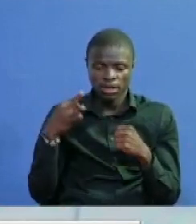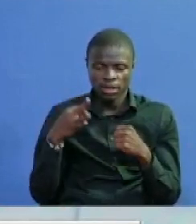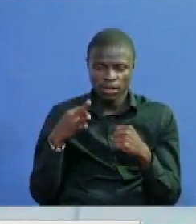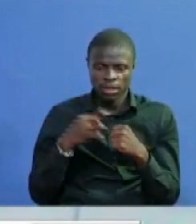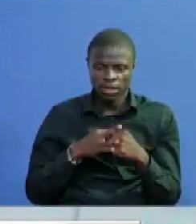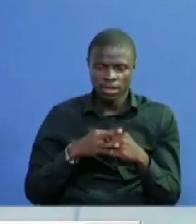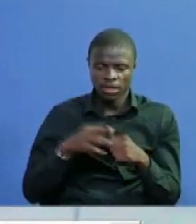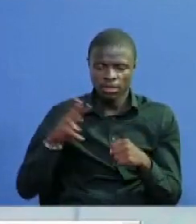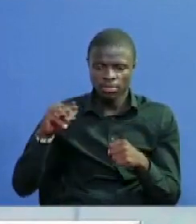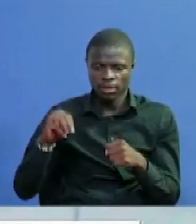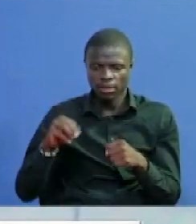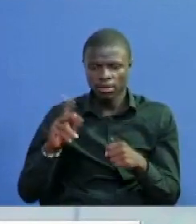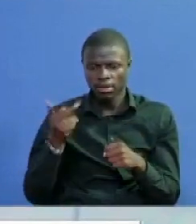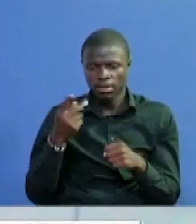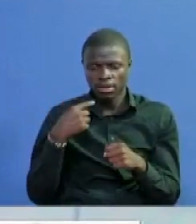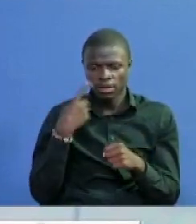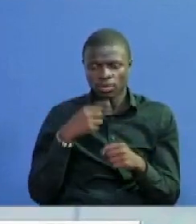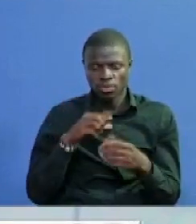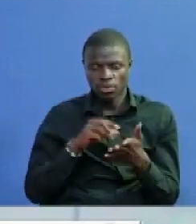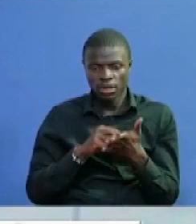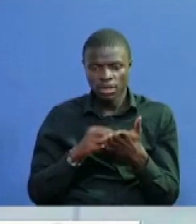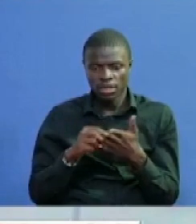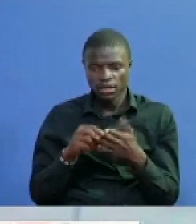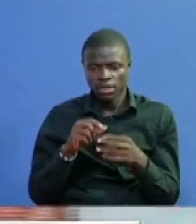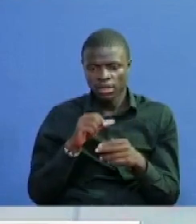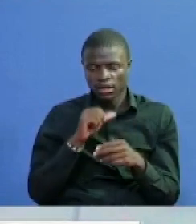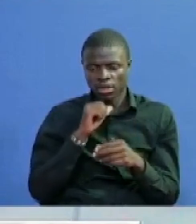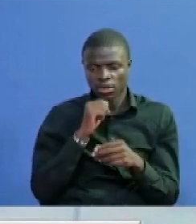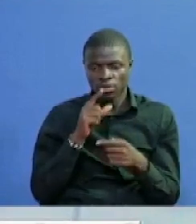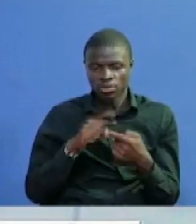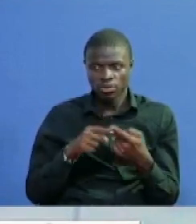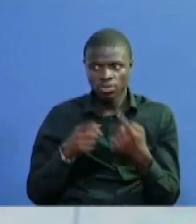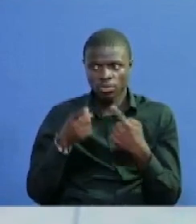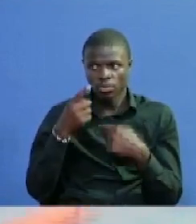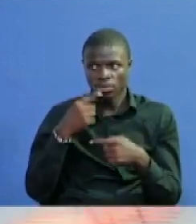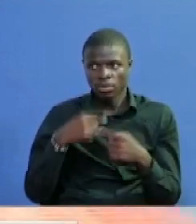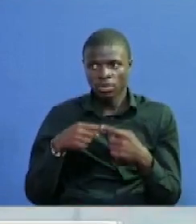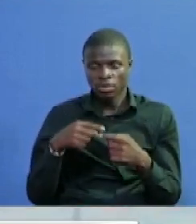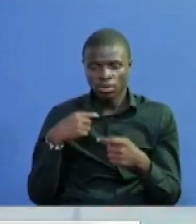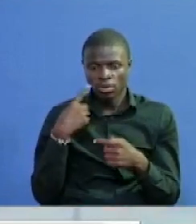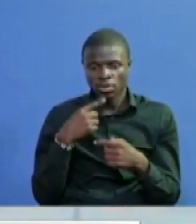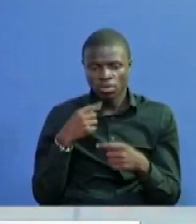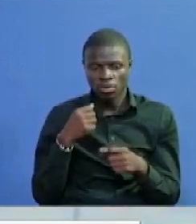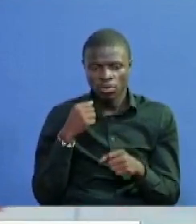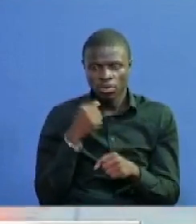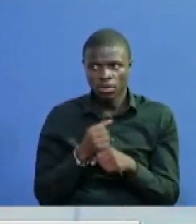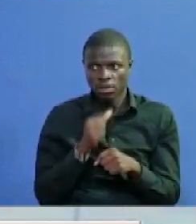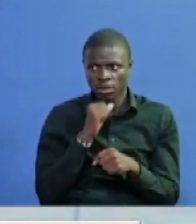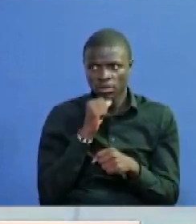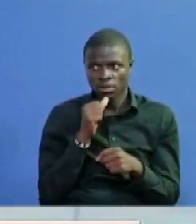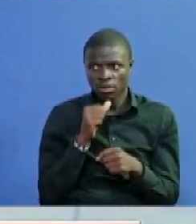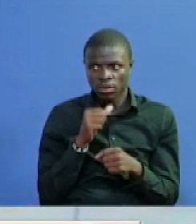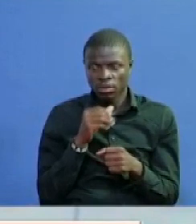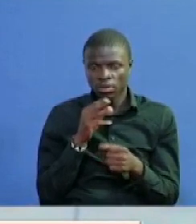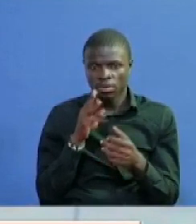as voters not to turn out, and what made even the other larger millions of Kenyans who did not bother to register. Remember,